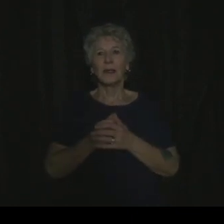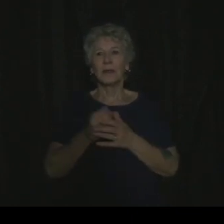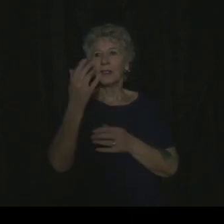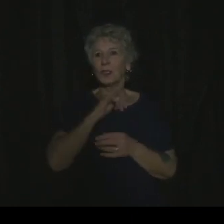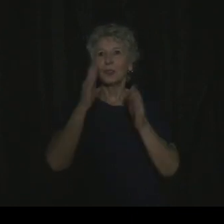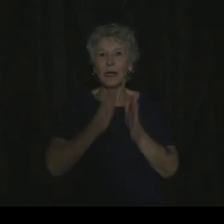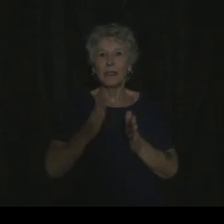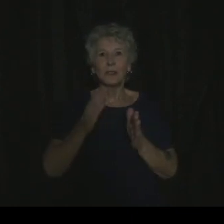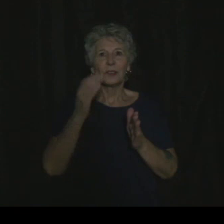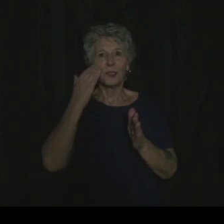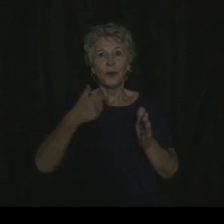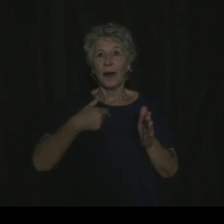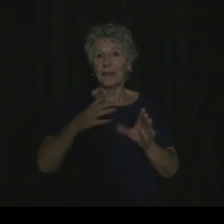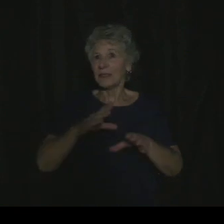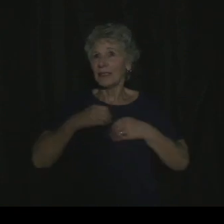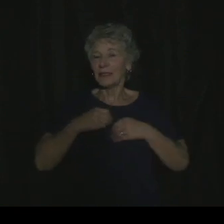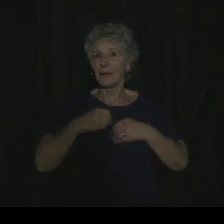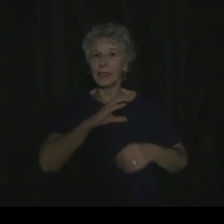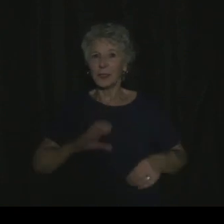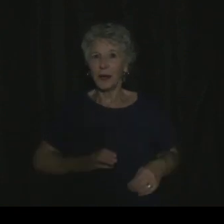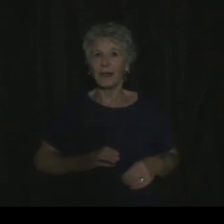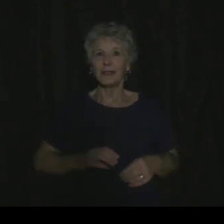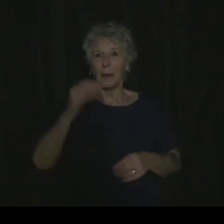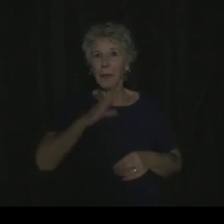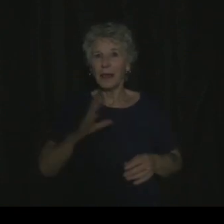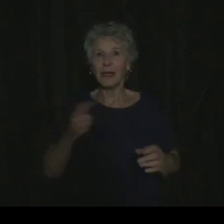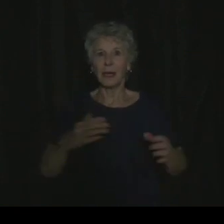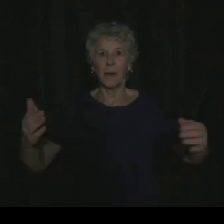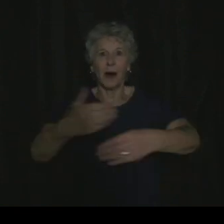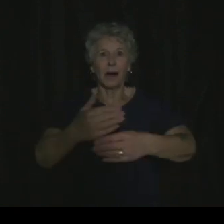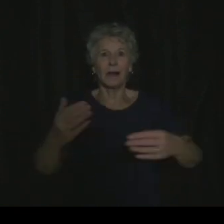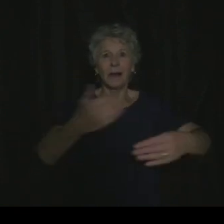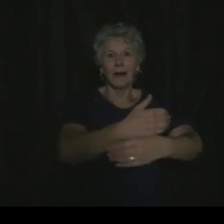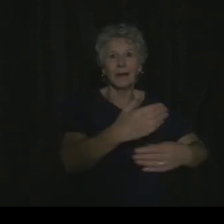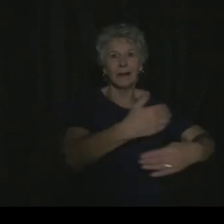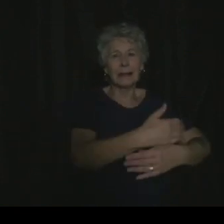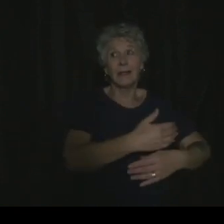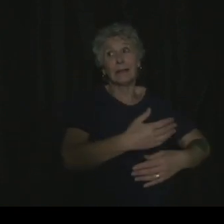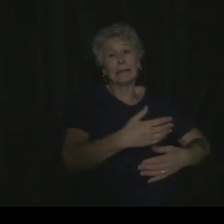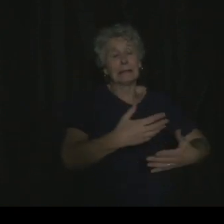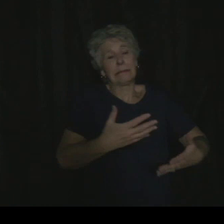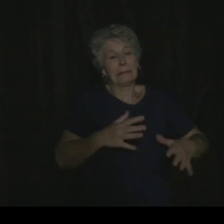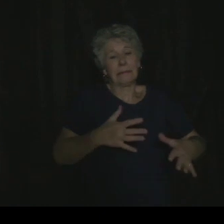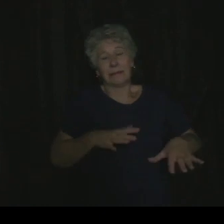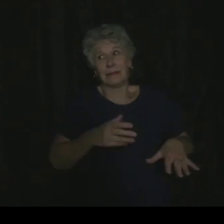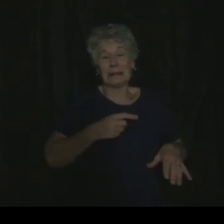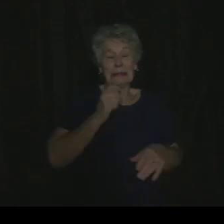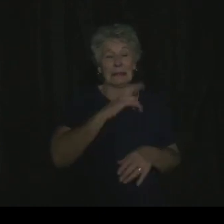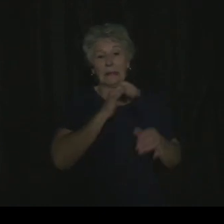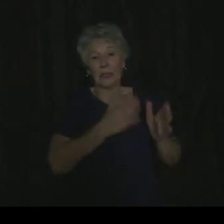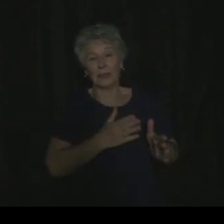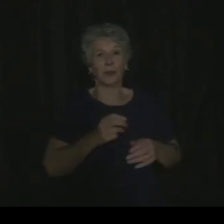knew I just accepted Christ. I'm like, okay, all right. Not into hugging, you know, strangers,